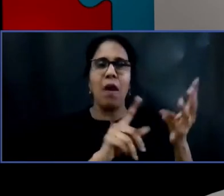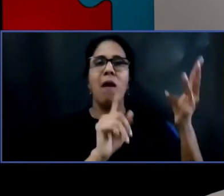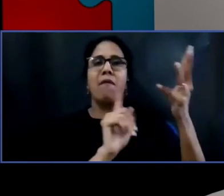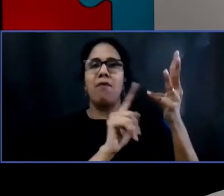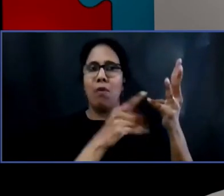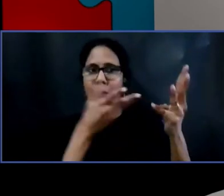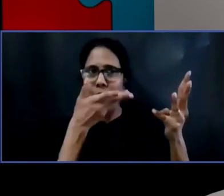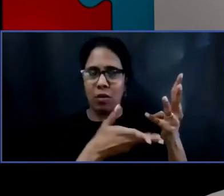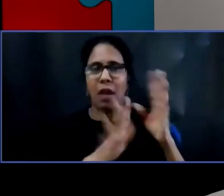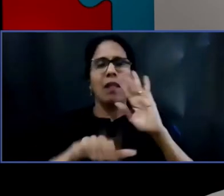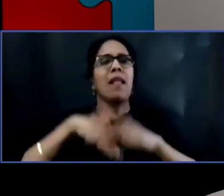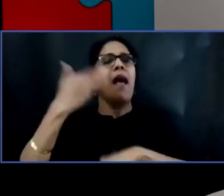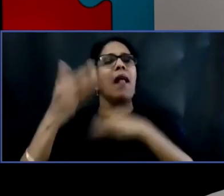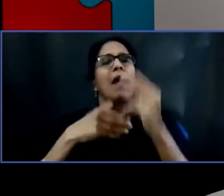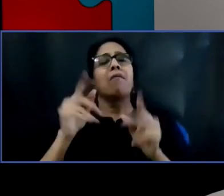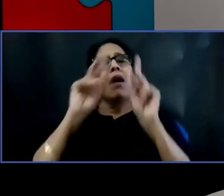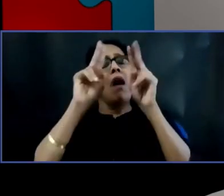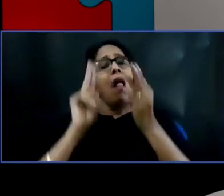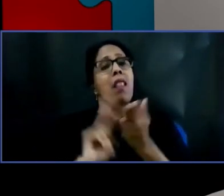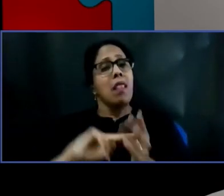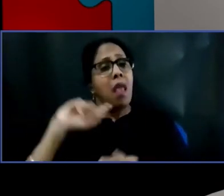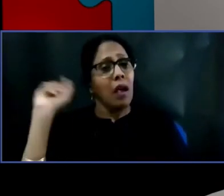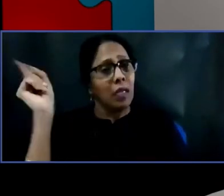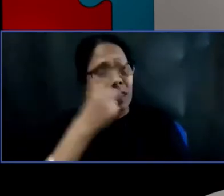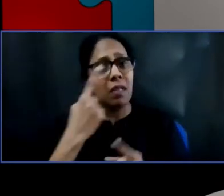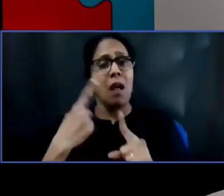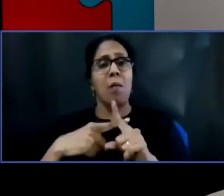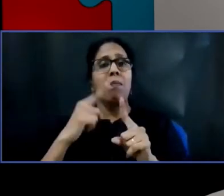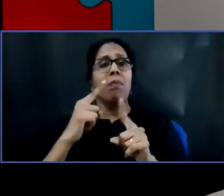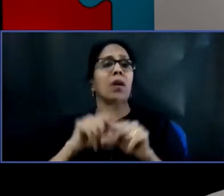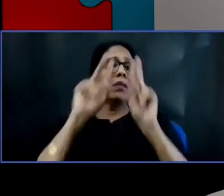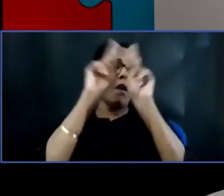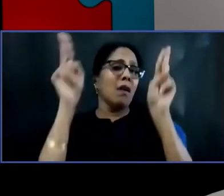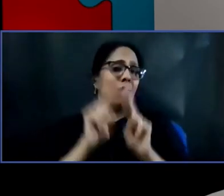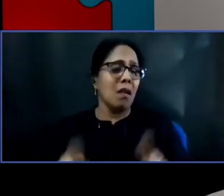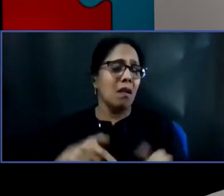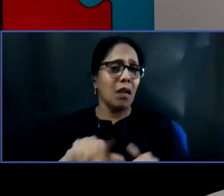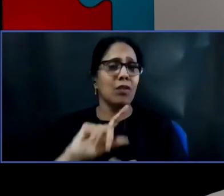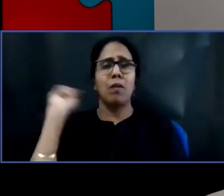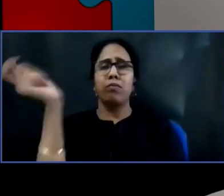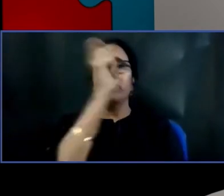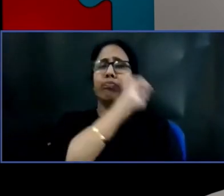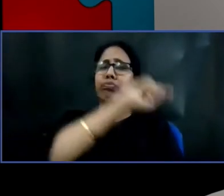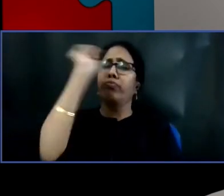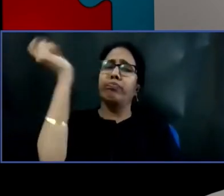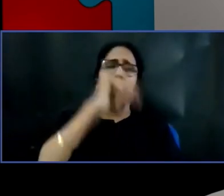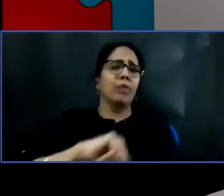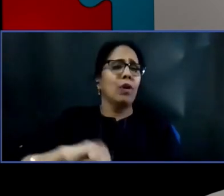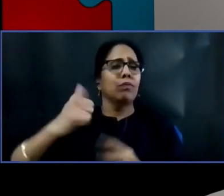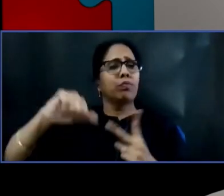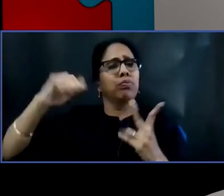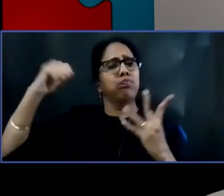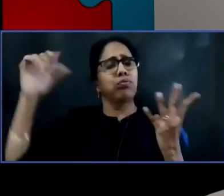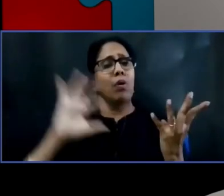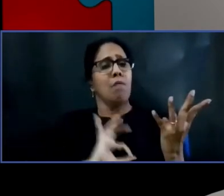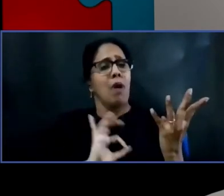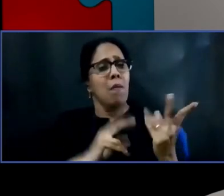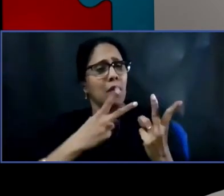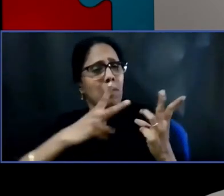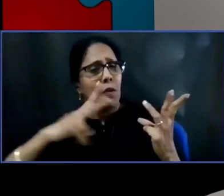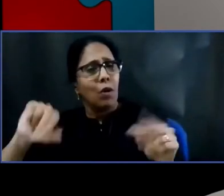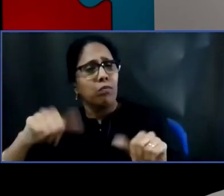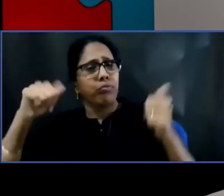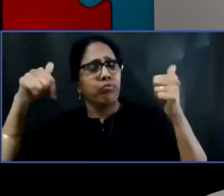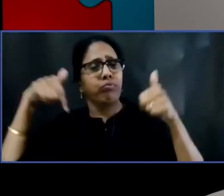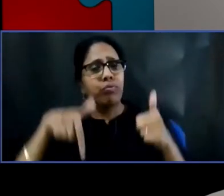for the country, and today I am an internationally reputed para-badminton player. And I have won a bronze at the